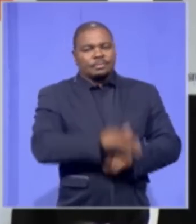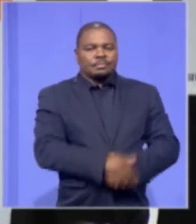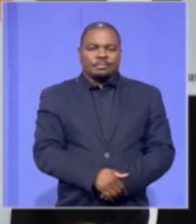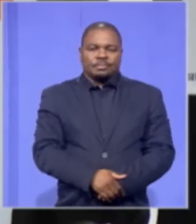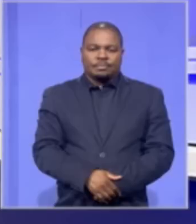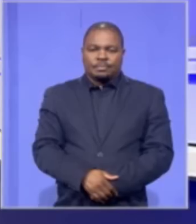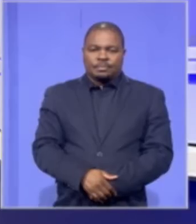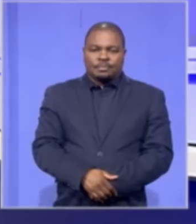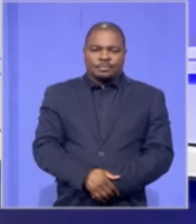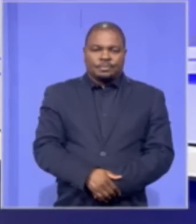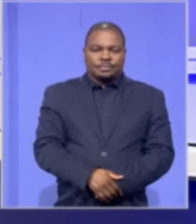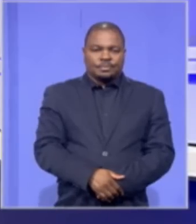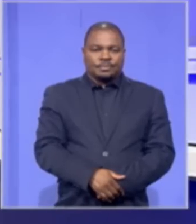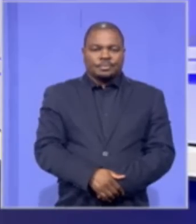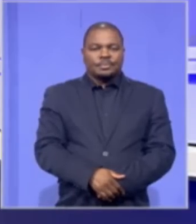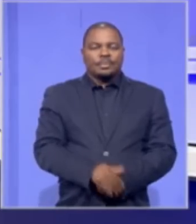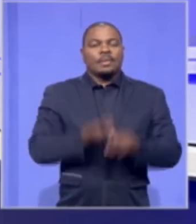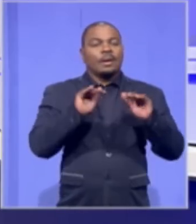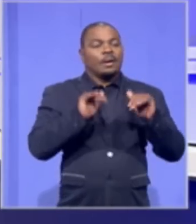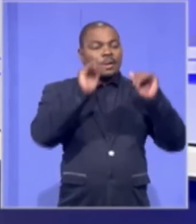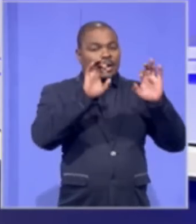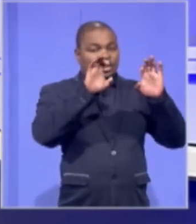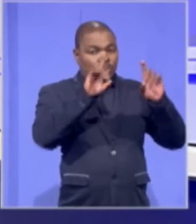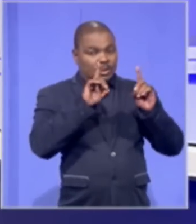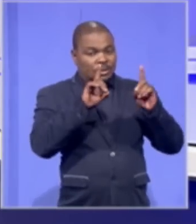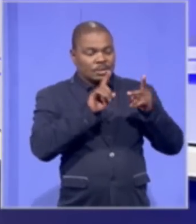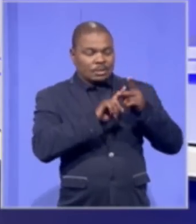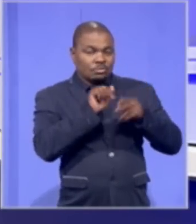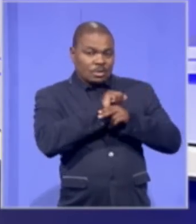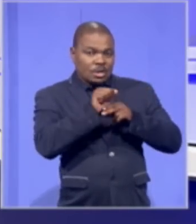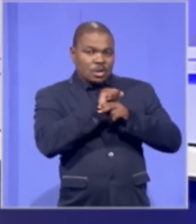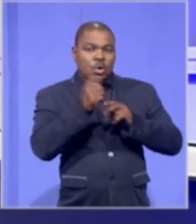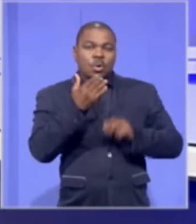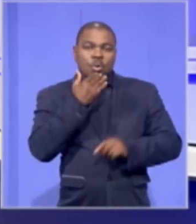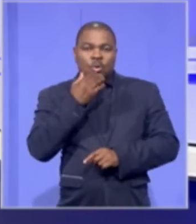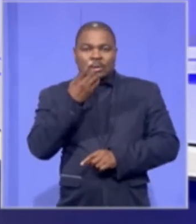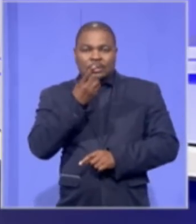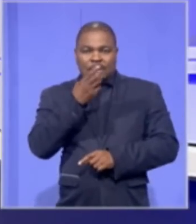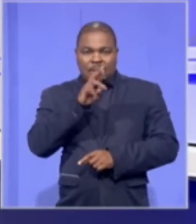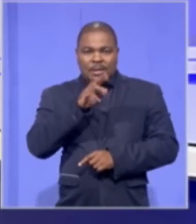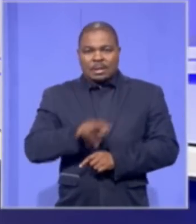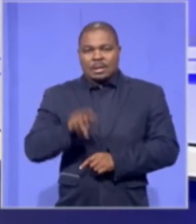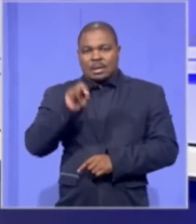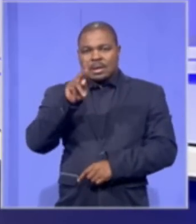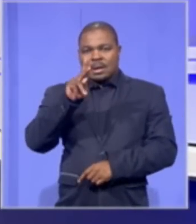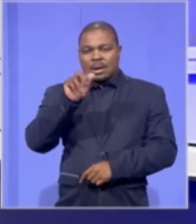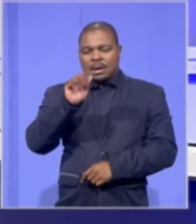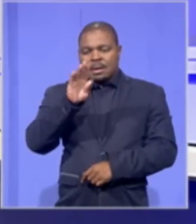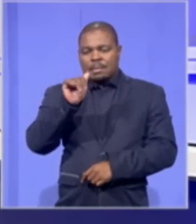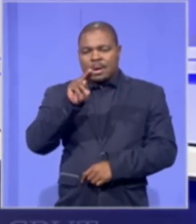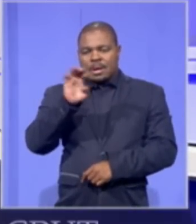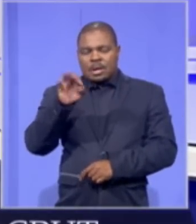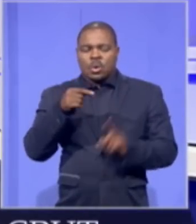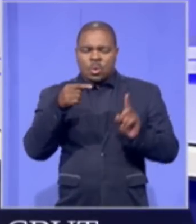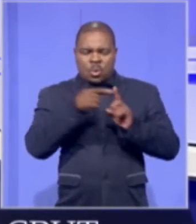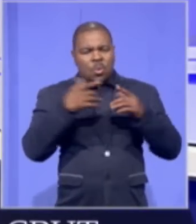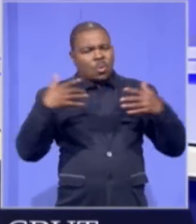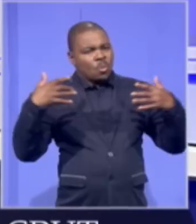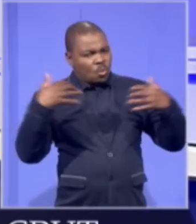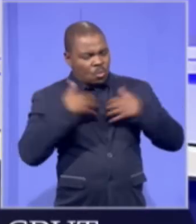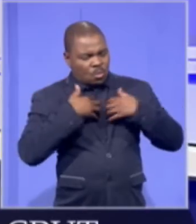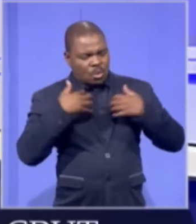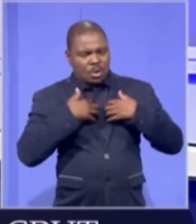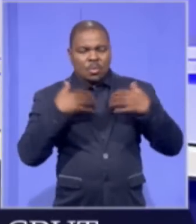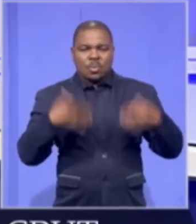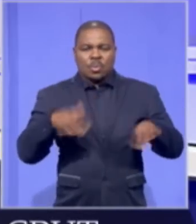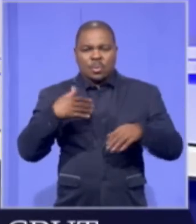Tona ya thuto ya godimo le tlhahlo Dr. Nobuhle Nkabane o re o tshwentswe ke seemo seo se sa kgahlišego